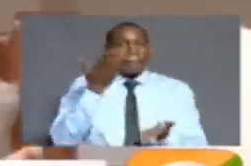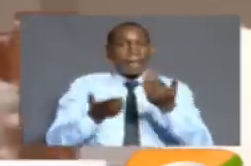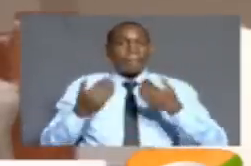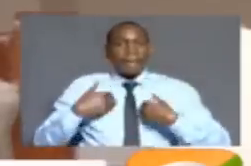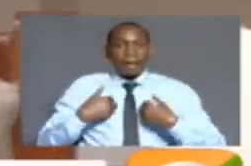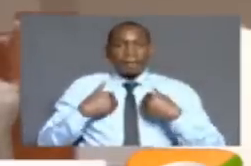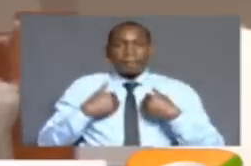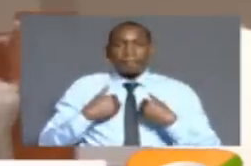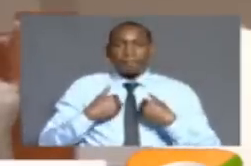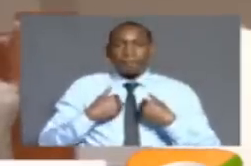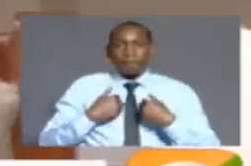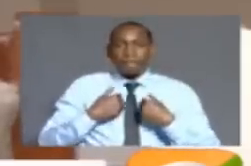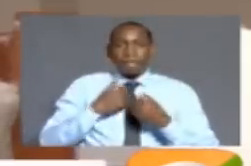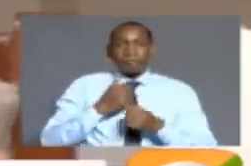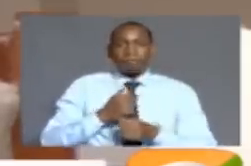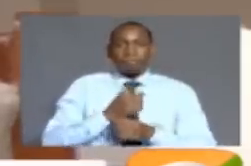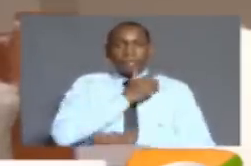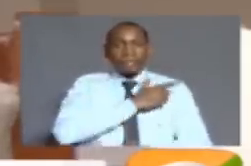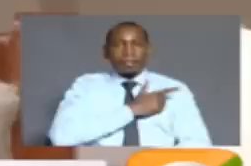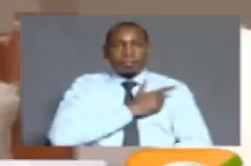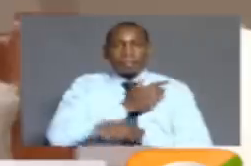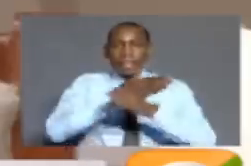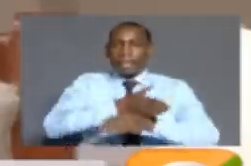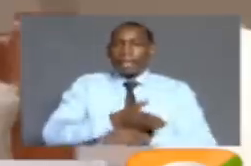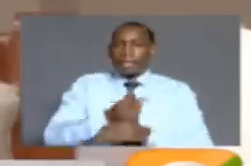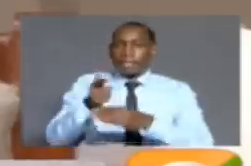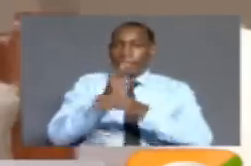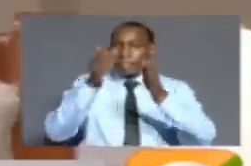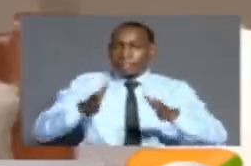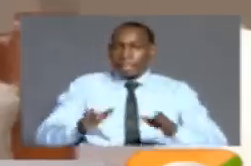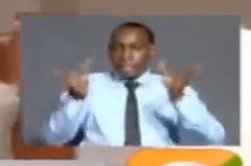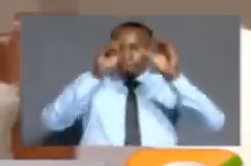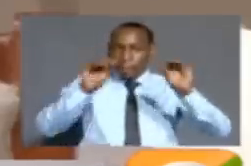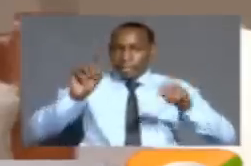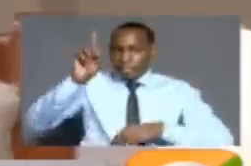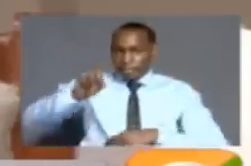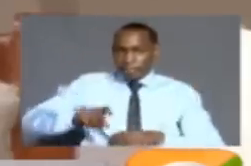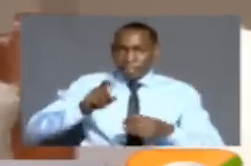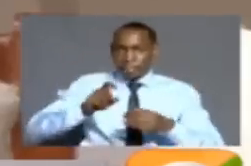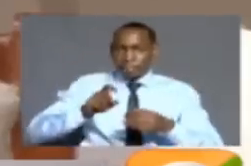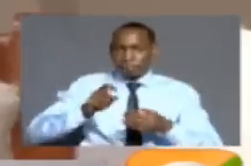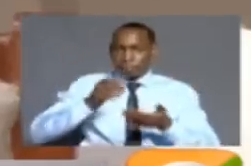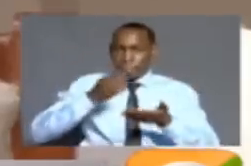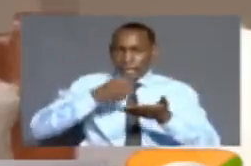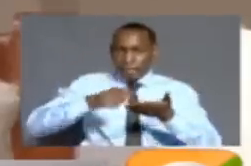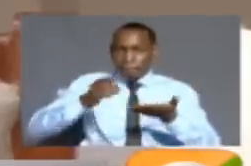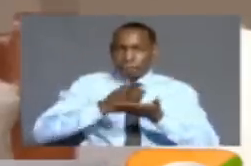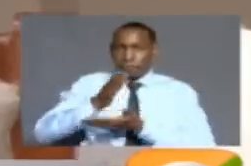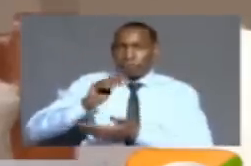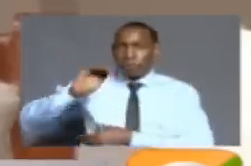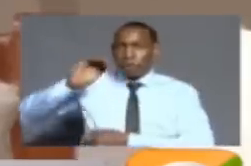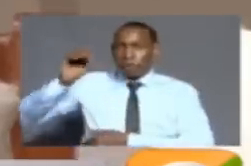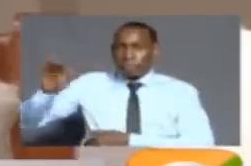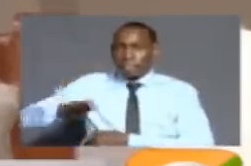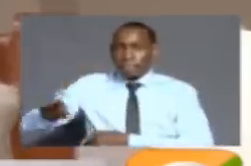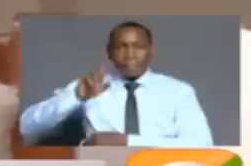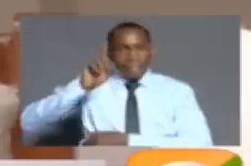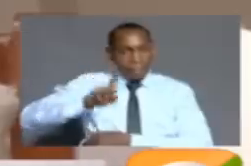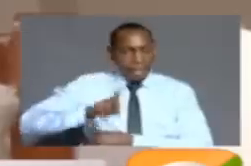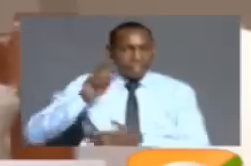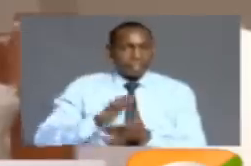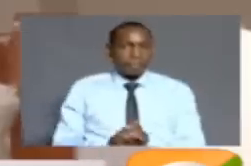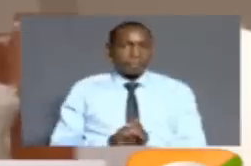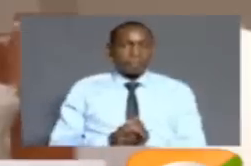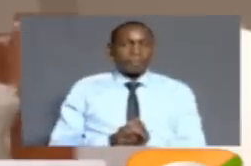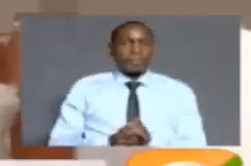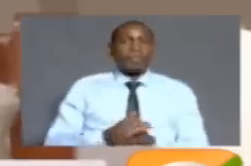Because we should be asking questions too. Right. Like, is this possible? Right. This budget has to go through the county assembly. Correct. They have to approve it. Correct. So you want to